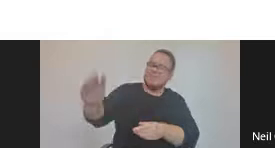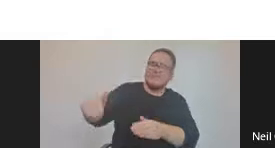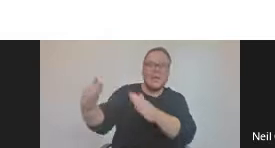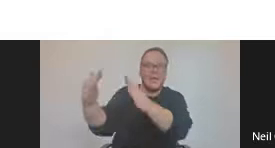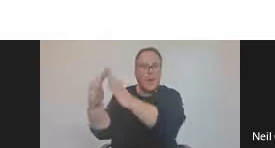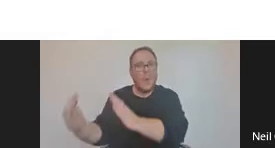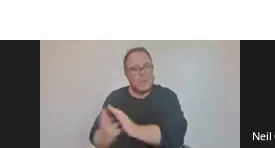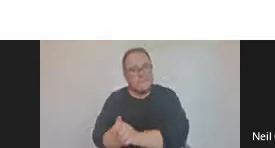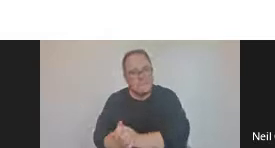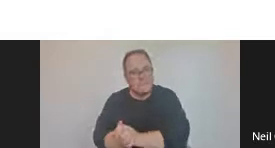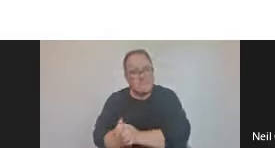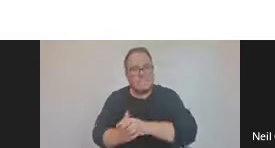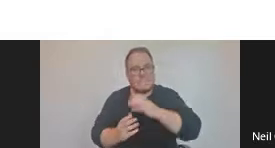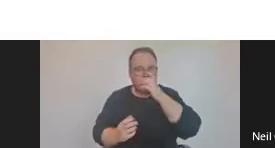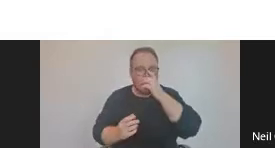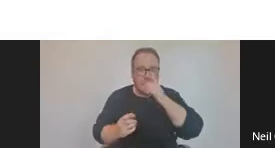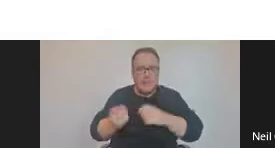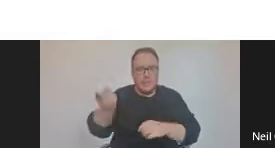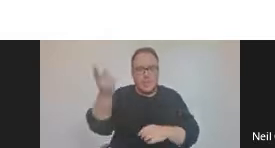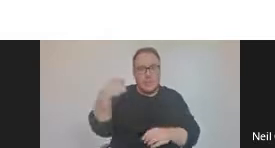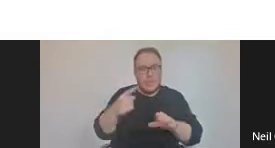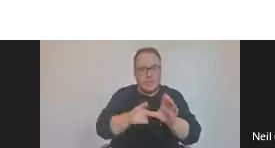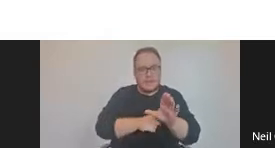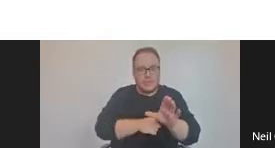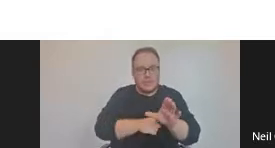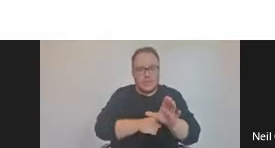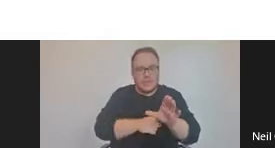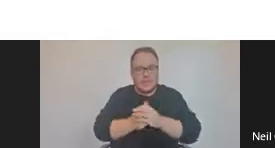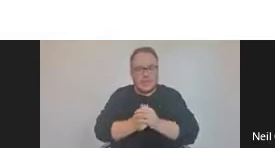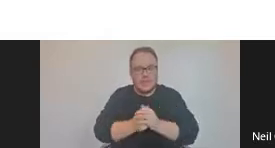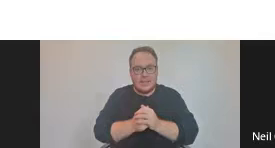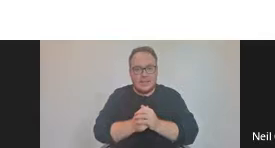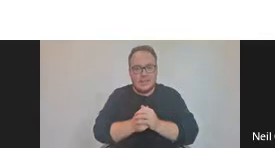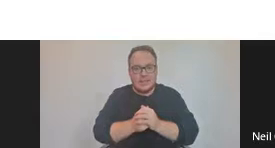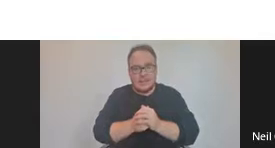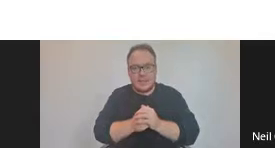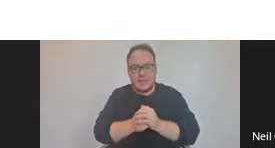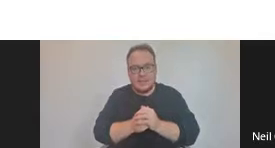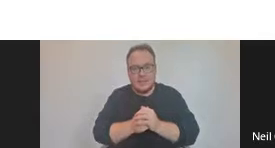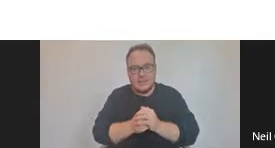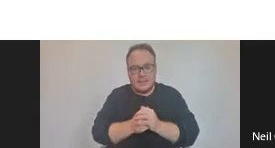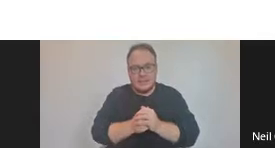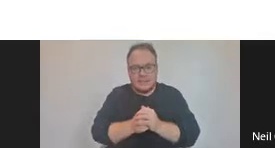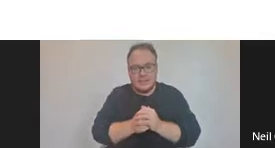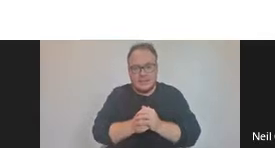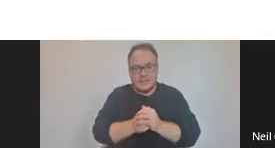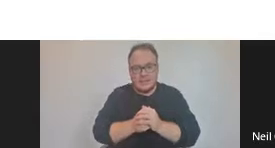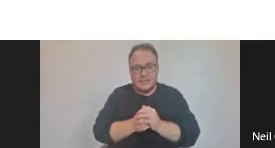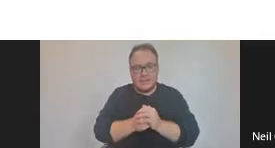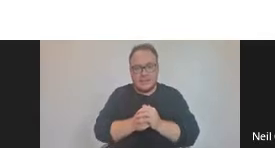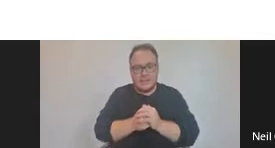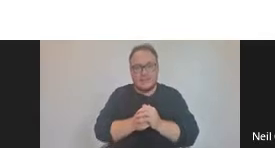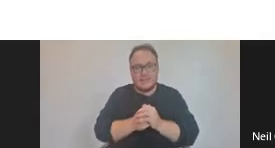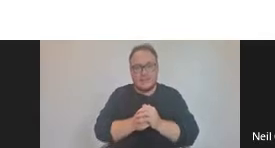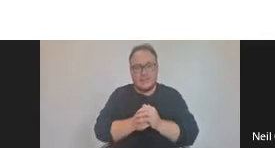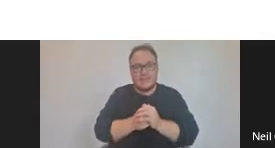service was delivered by the CCGs and working with Combined Healthcare supported by the Midlands Partnership Foundation